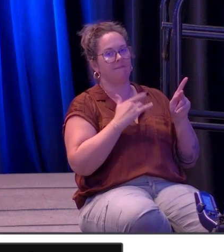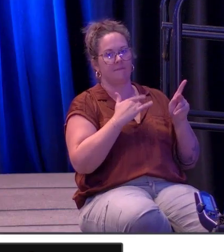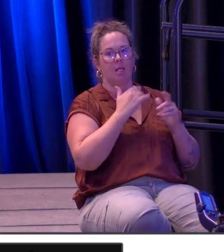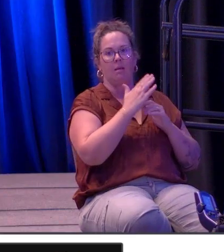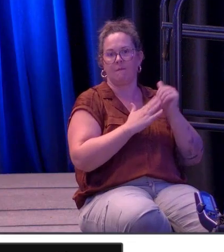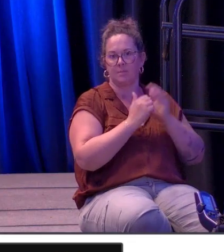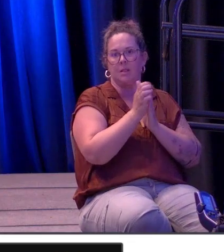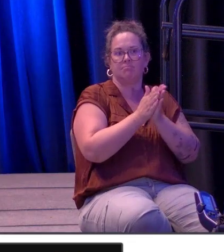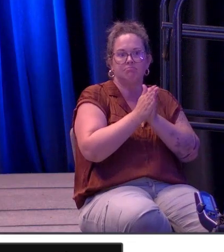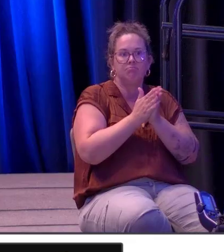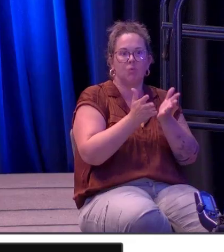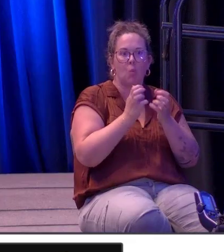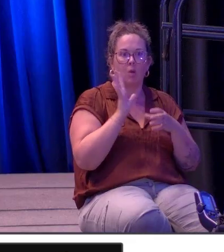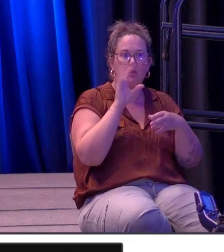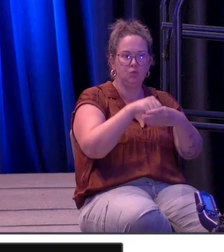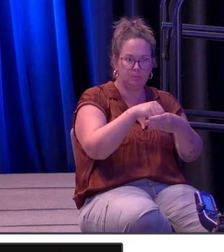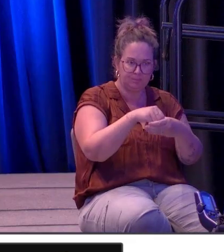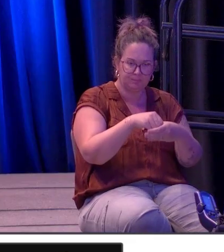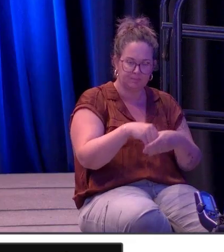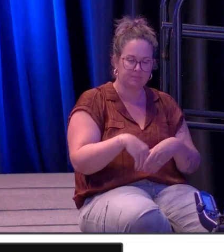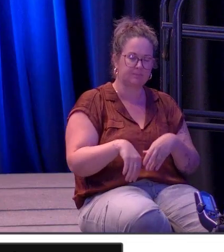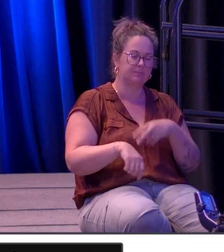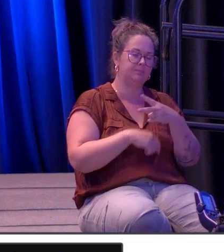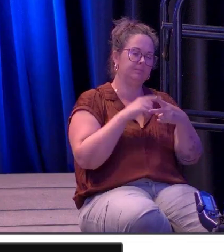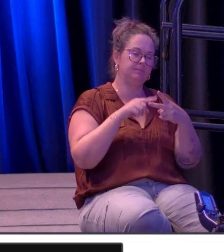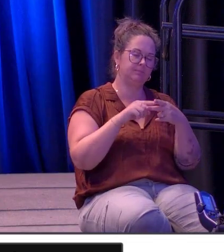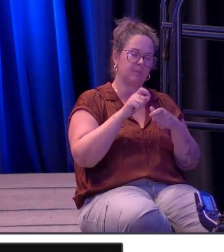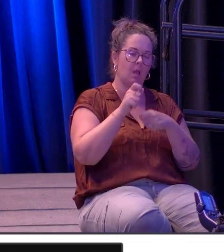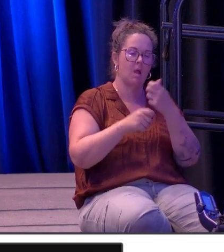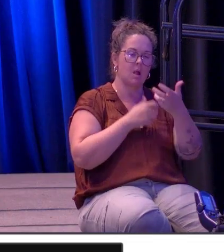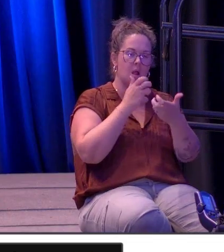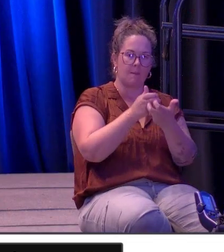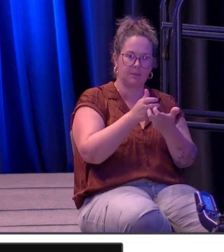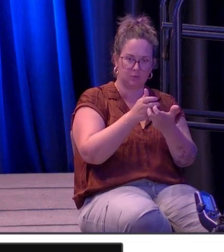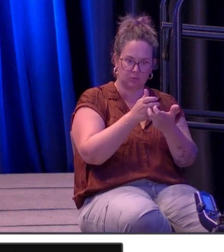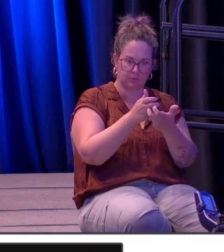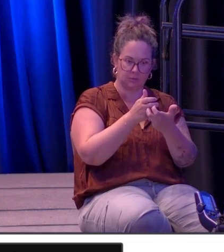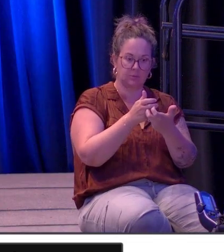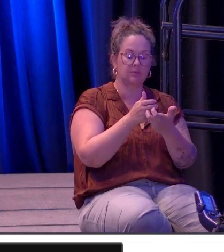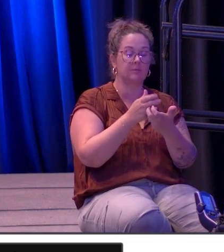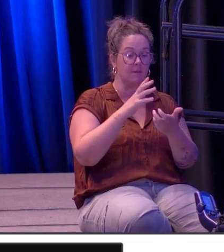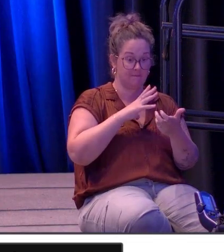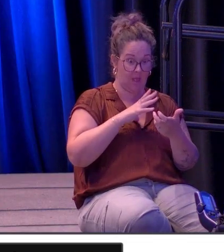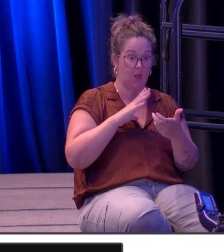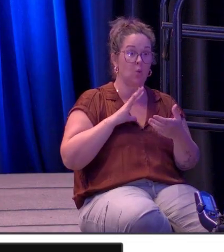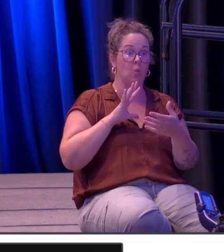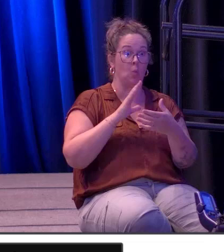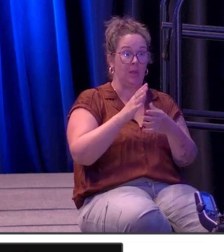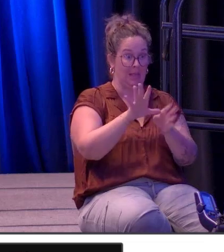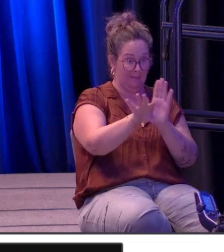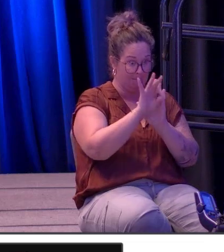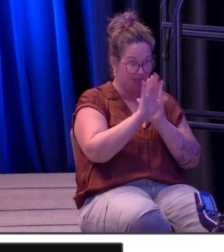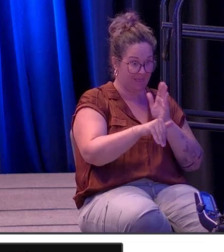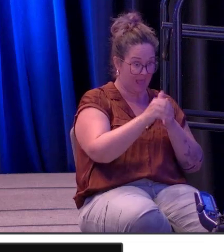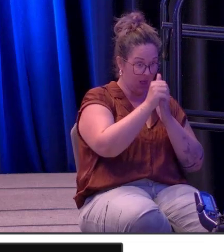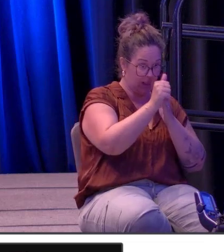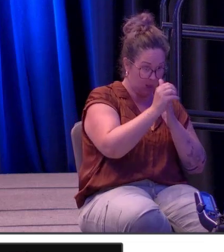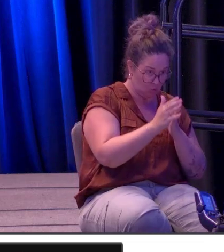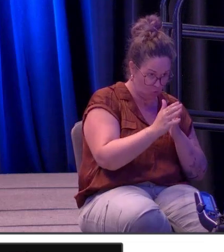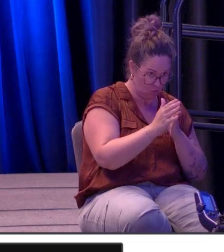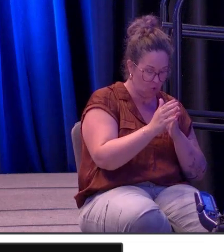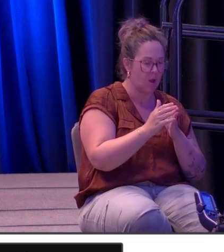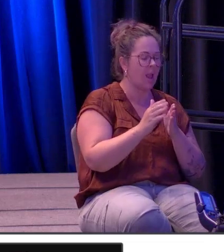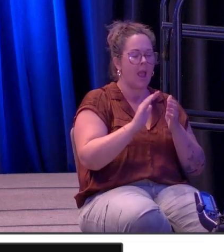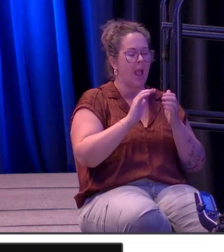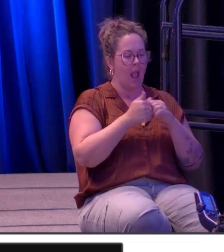then there's the accommodations and making sure that when we connect with that group, okay, what accommodations do they need to be